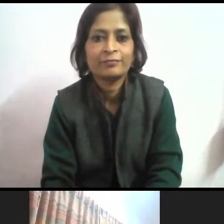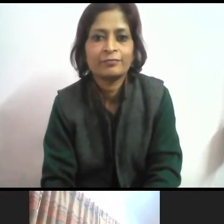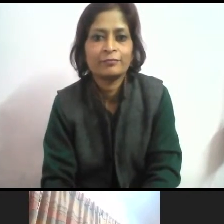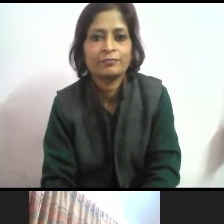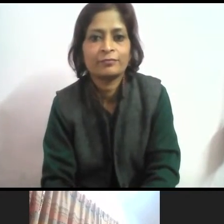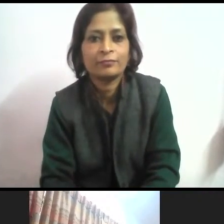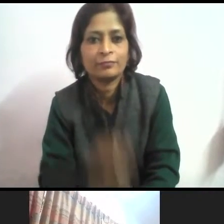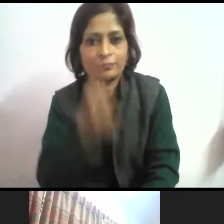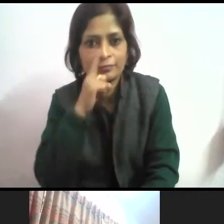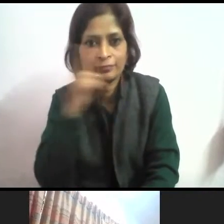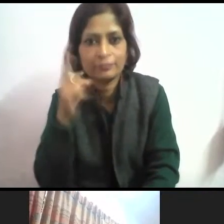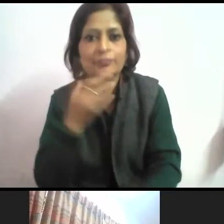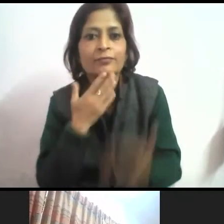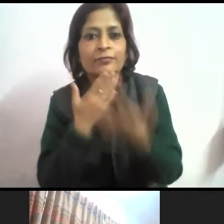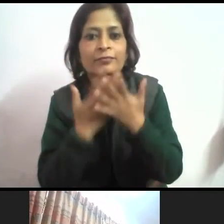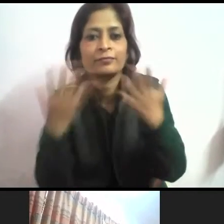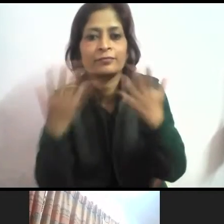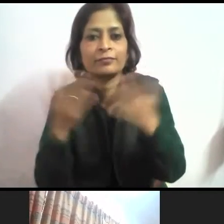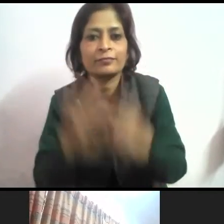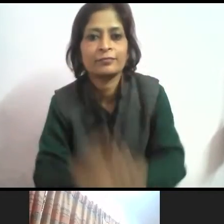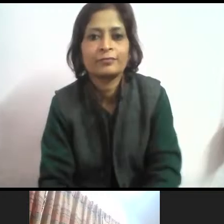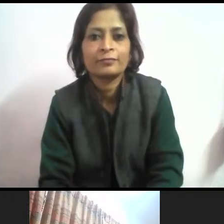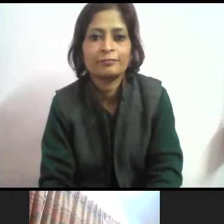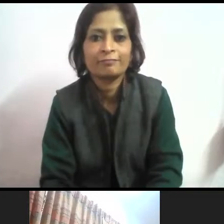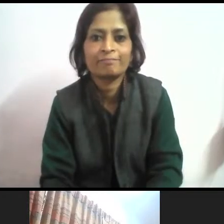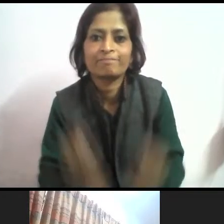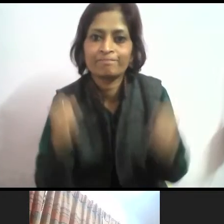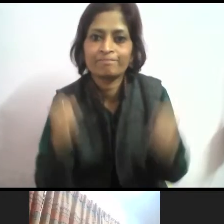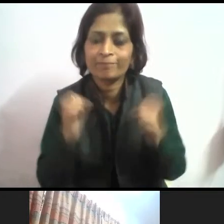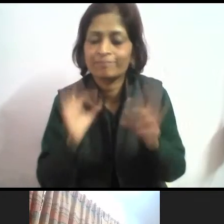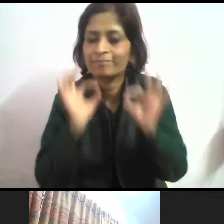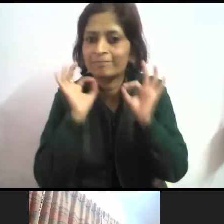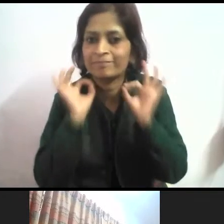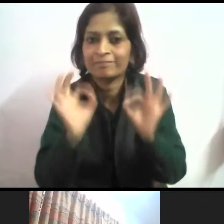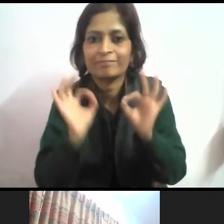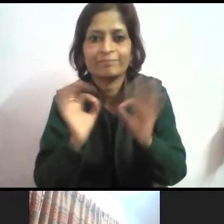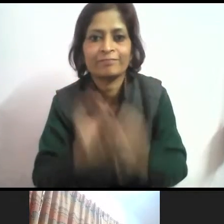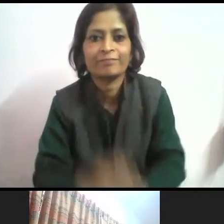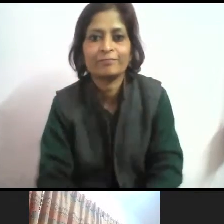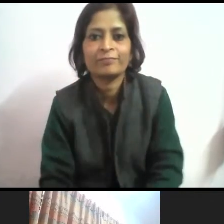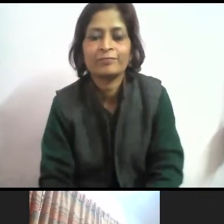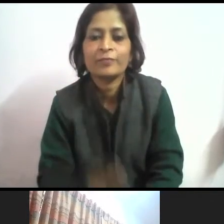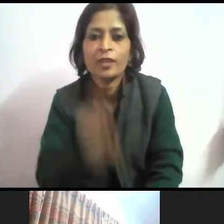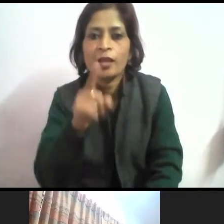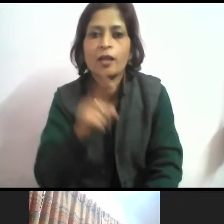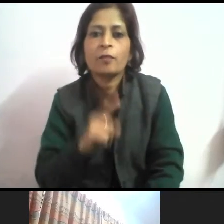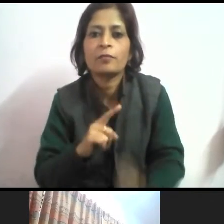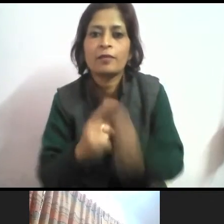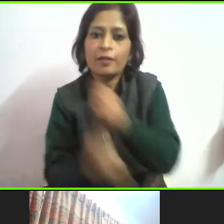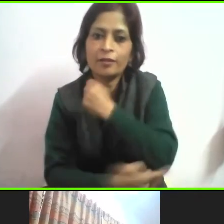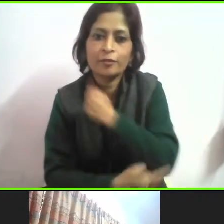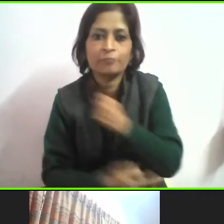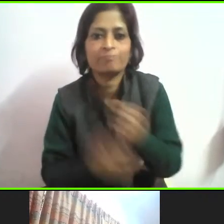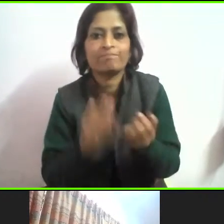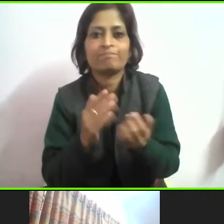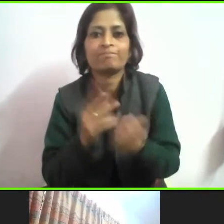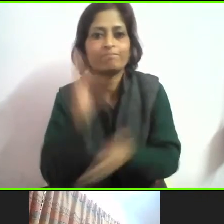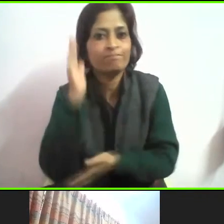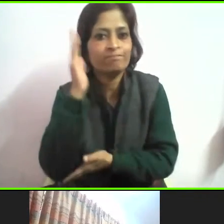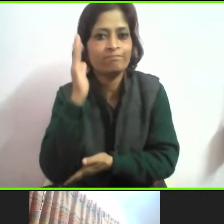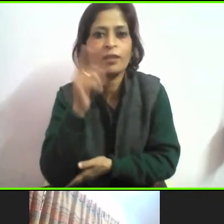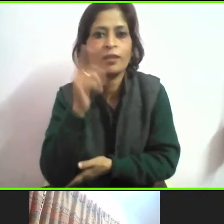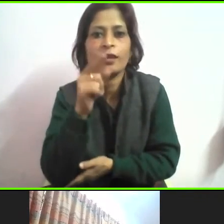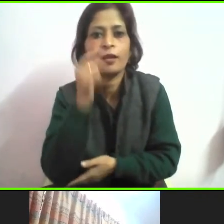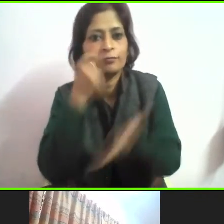Professor Mukhopadhyay, ma'am, for chairing the session so excellently. Your conclusion of the session was spot on. And thank you,